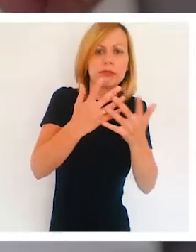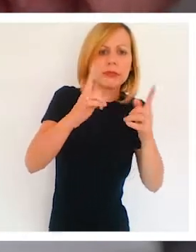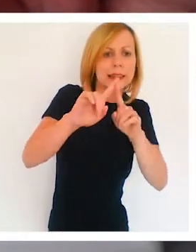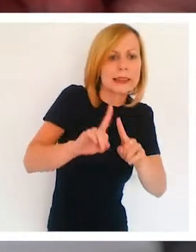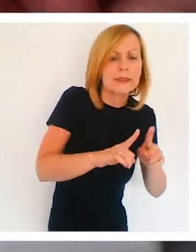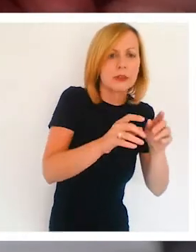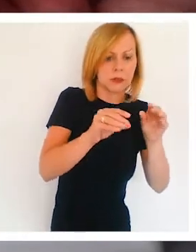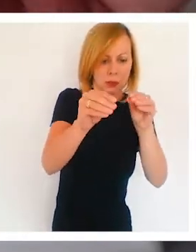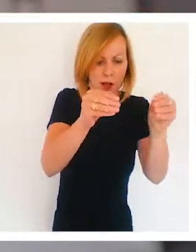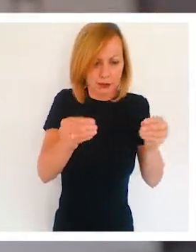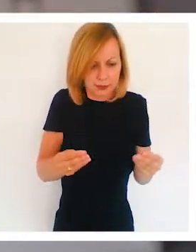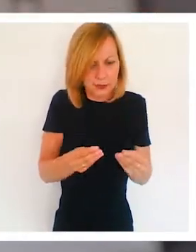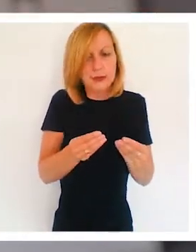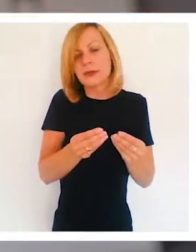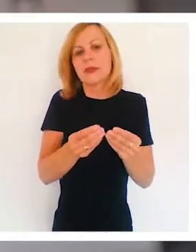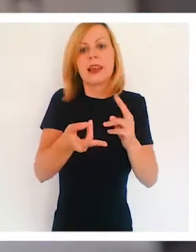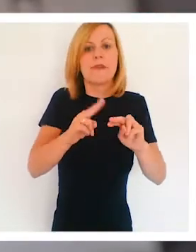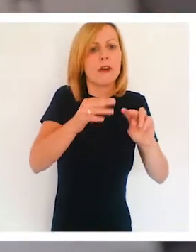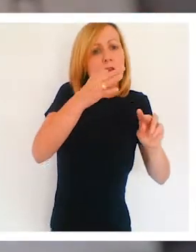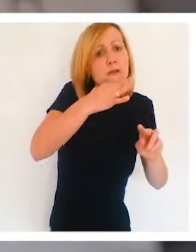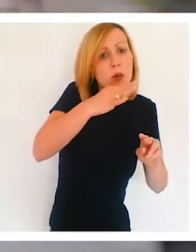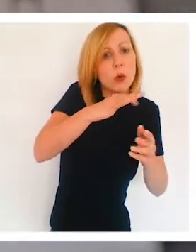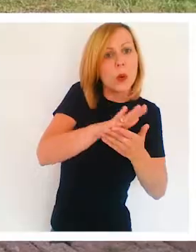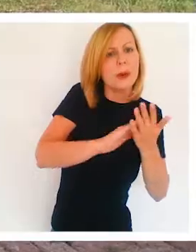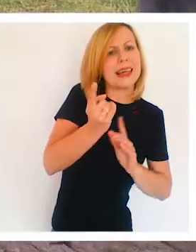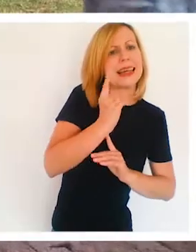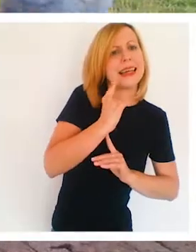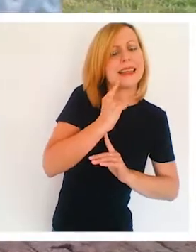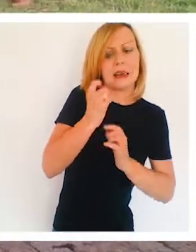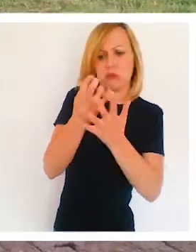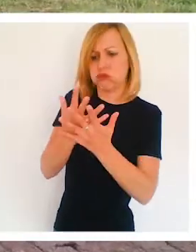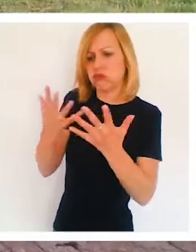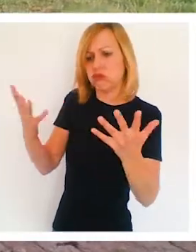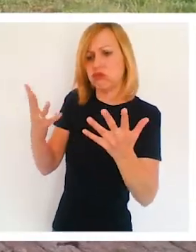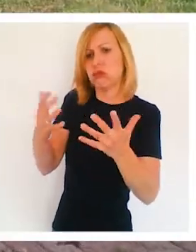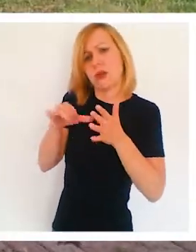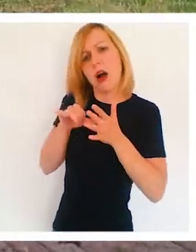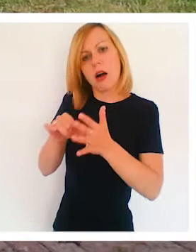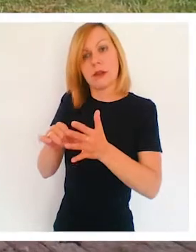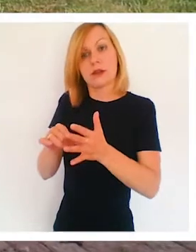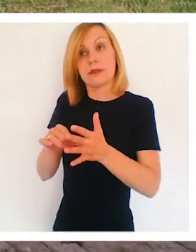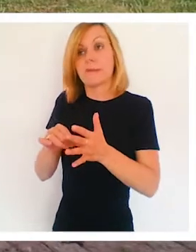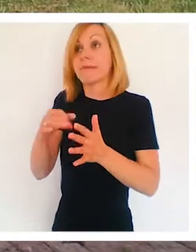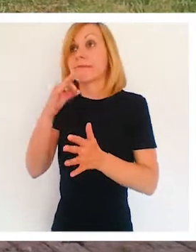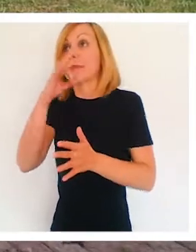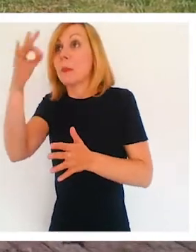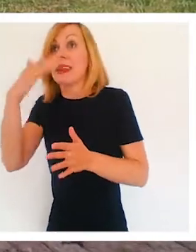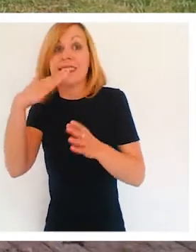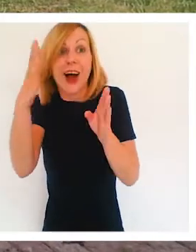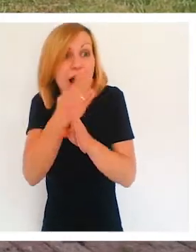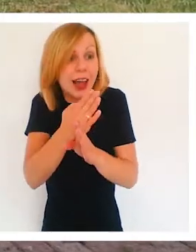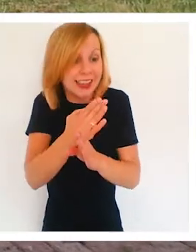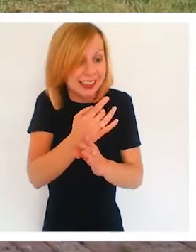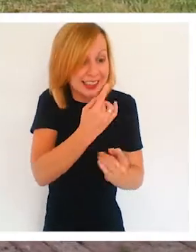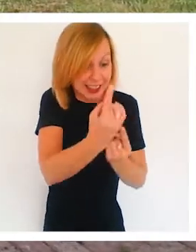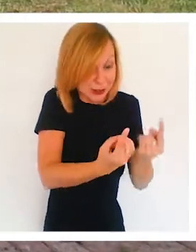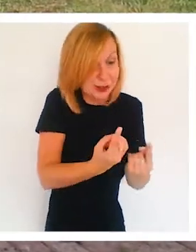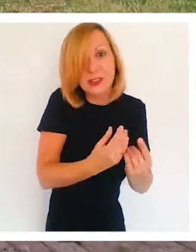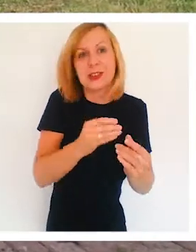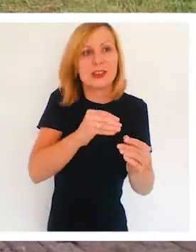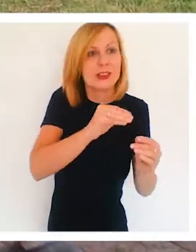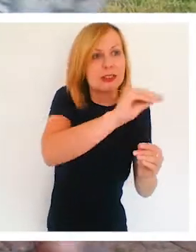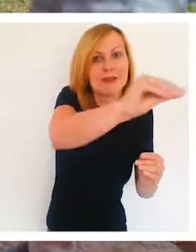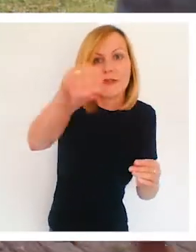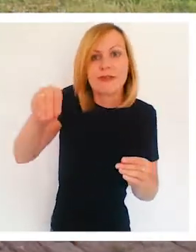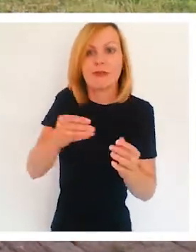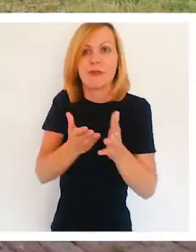game. The more pieces, the harder it is. Get your grown-up to hide each piece in a different place in the garden or around the